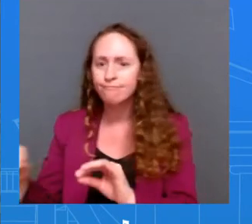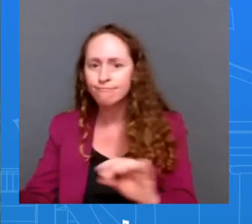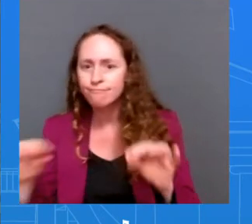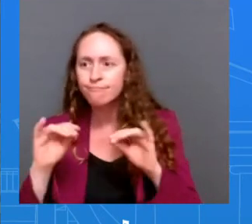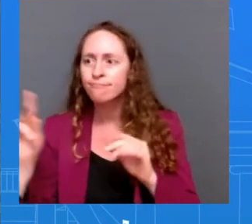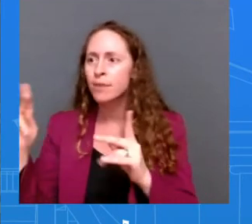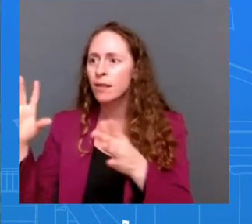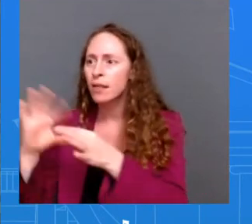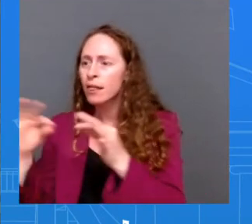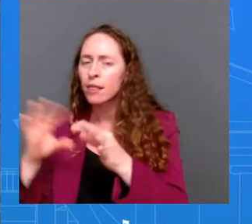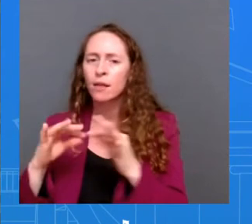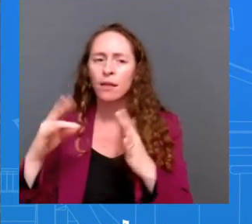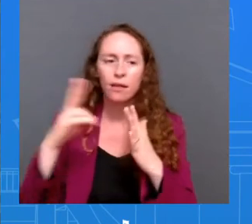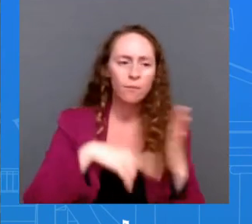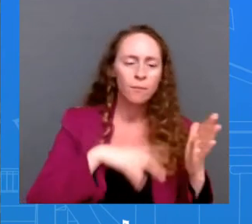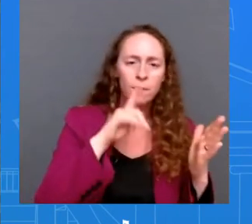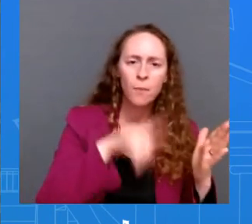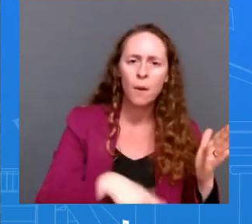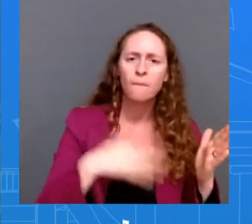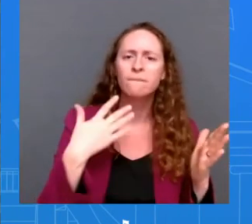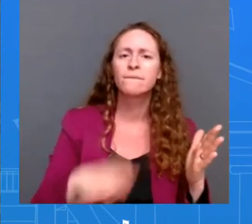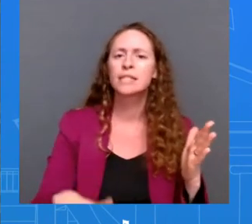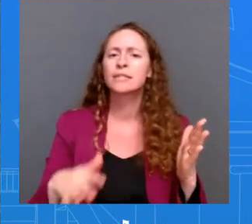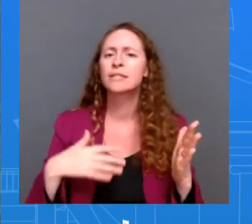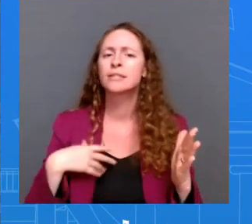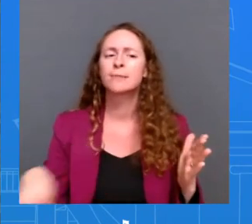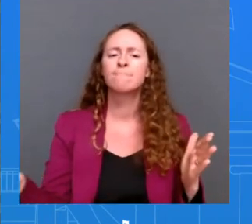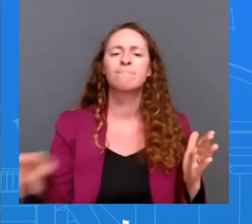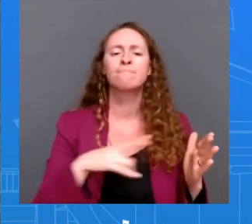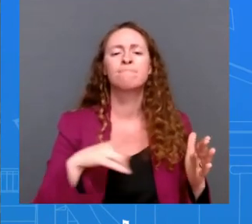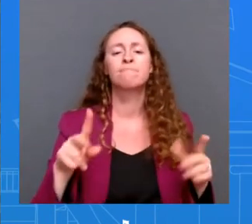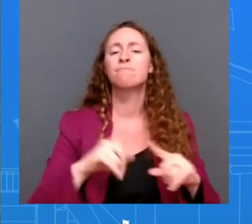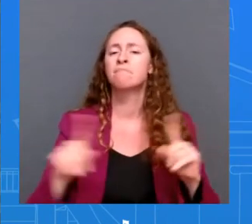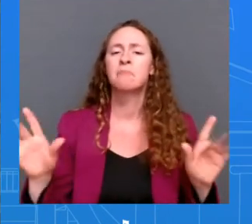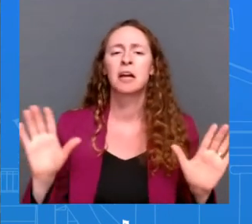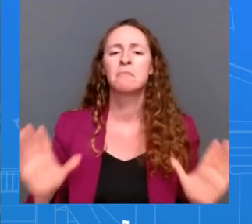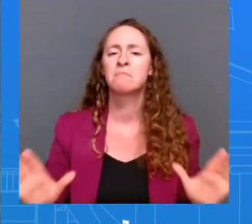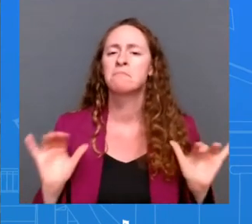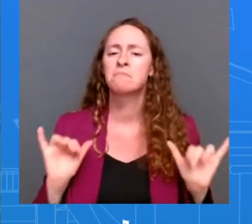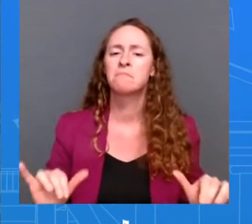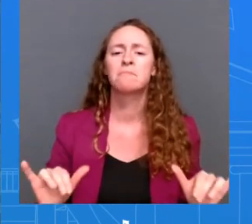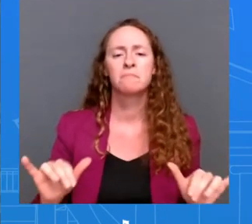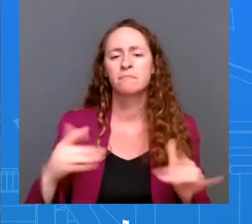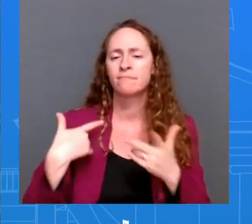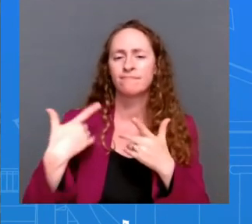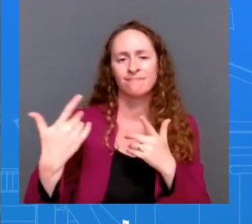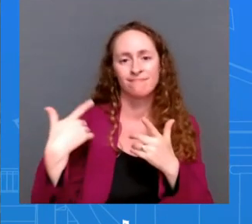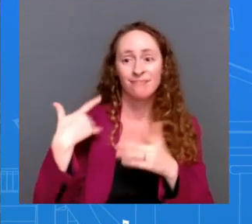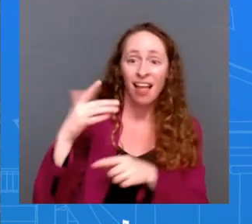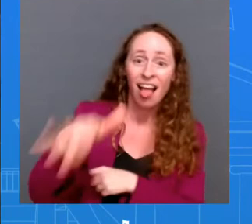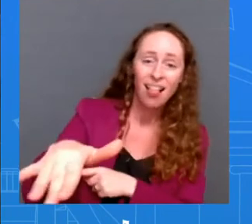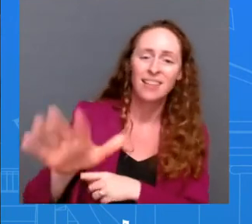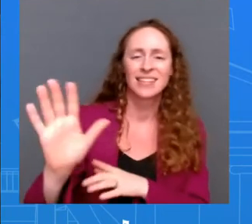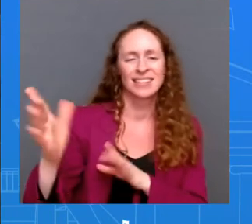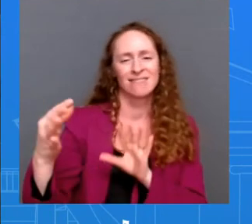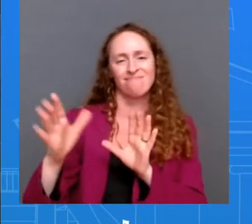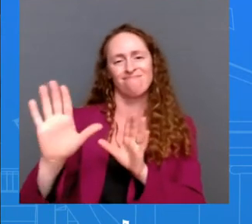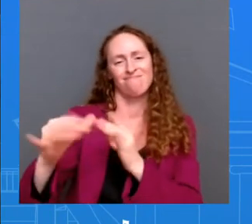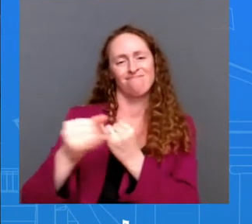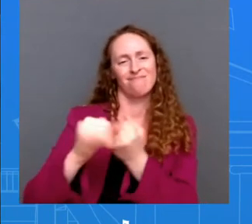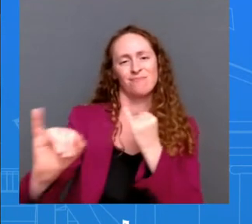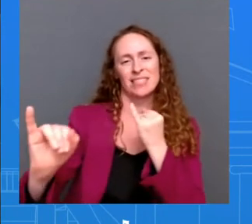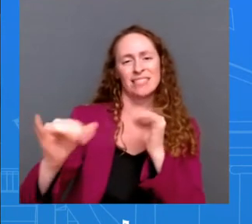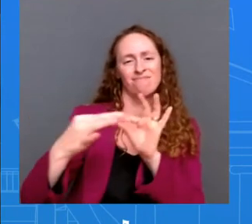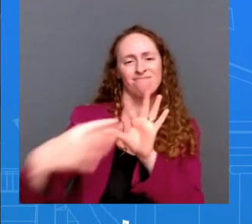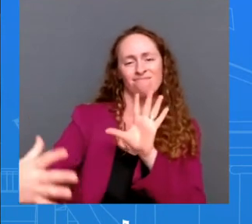But again, we believe in the independent role, and I don't have any news for. Right. And so just follow up on that. You said that the job of the Inspector General is, as you just